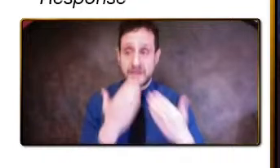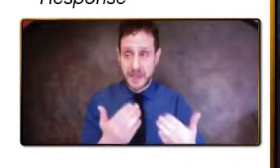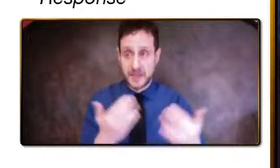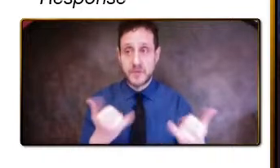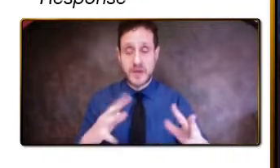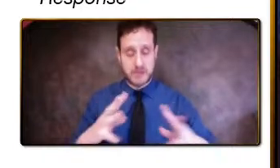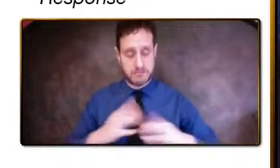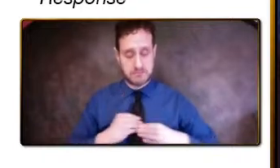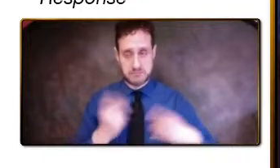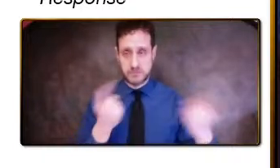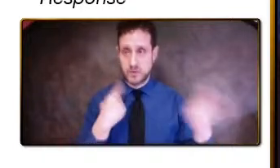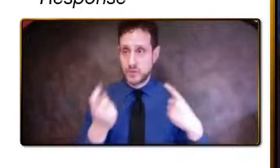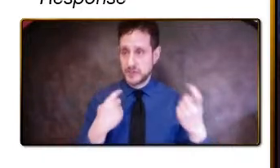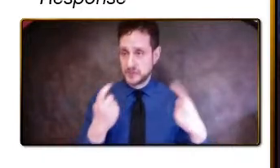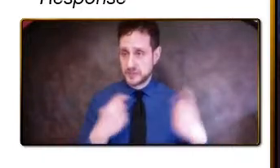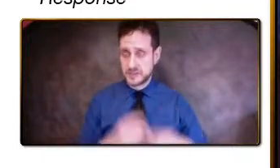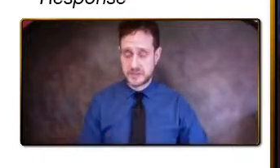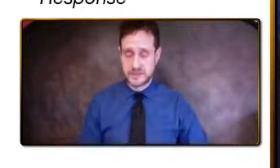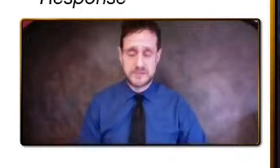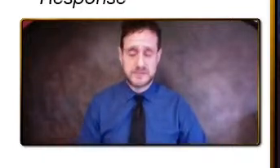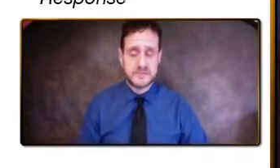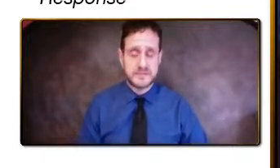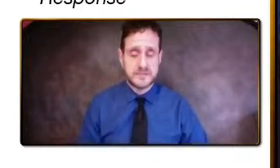take questions from members of the media.